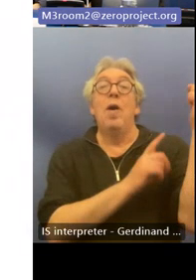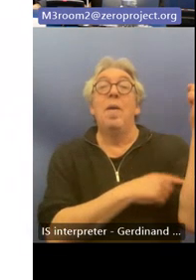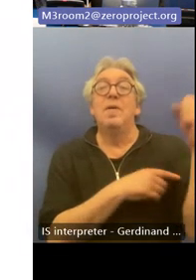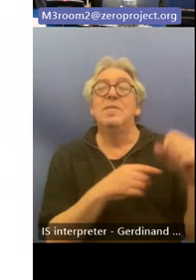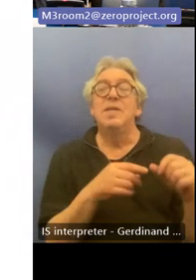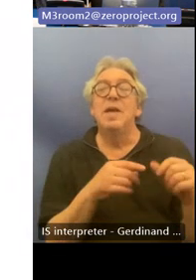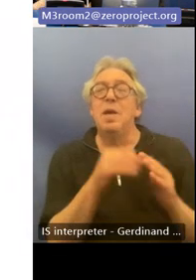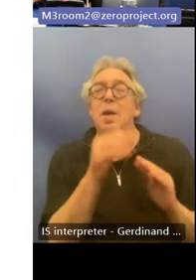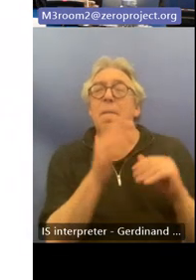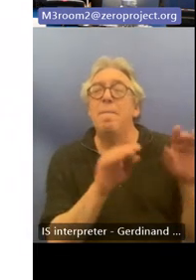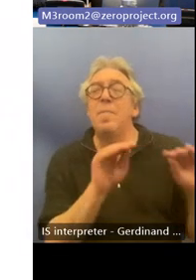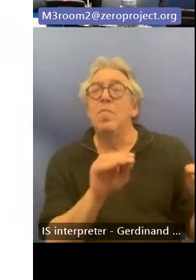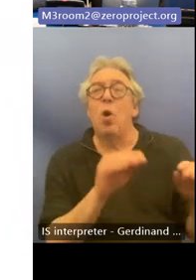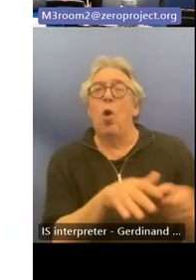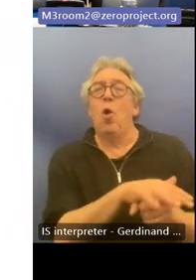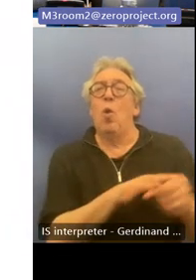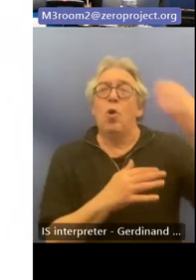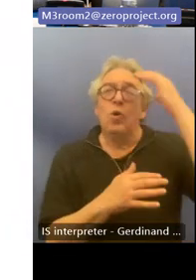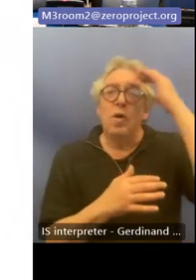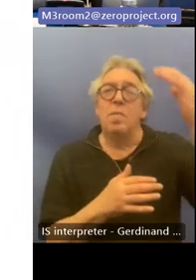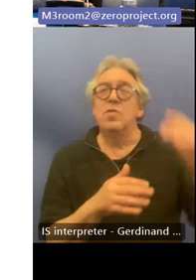local authority. And